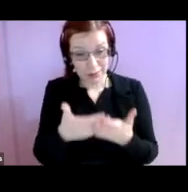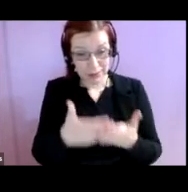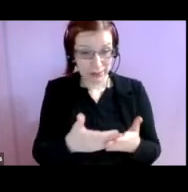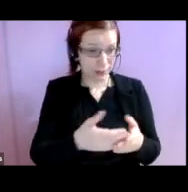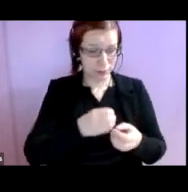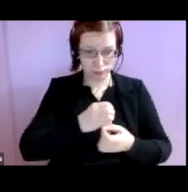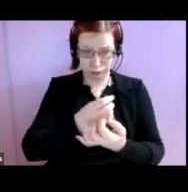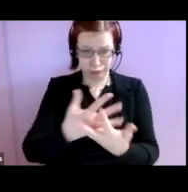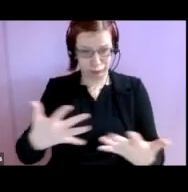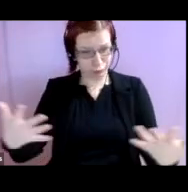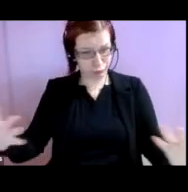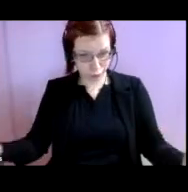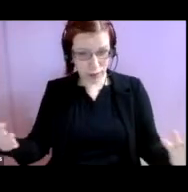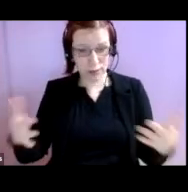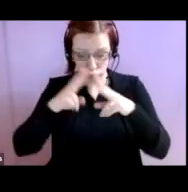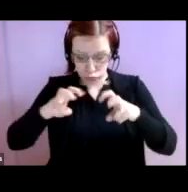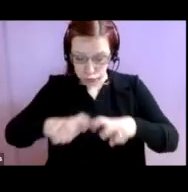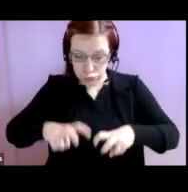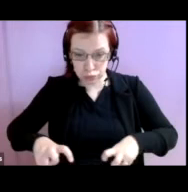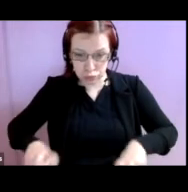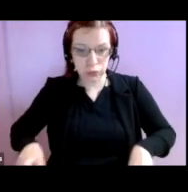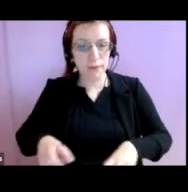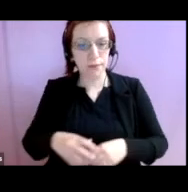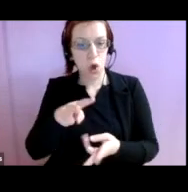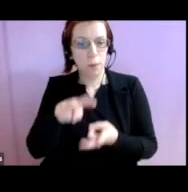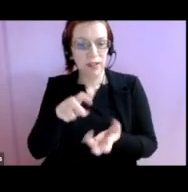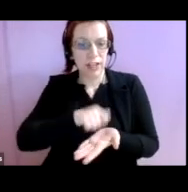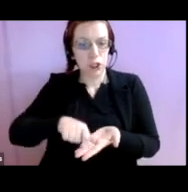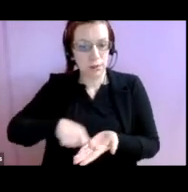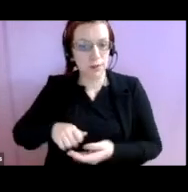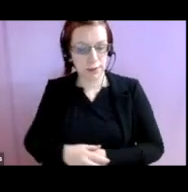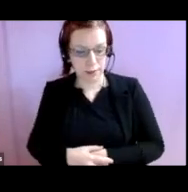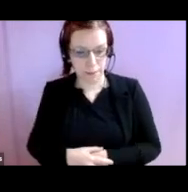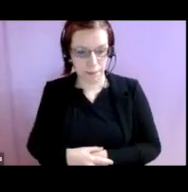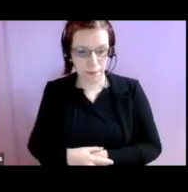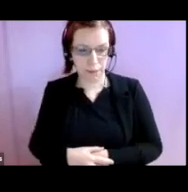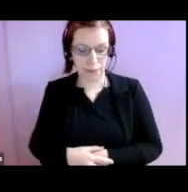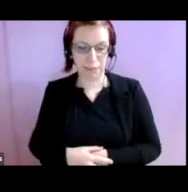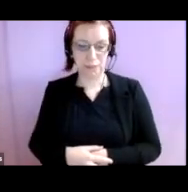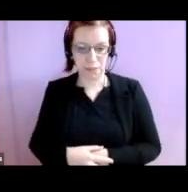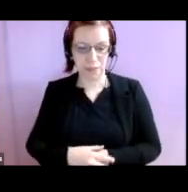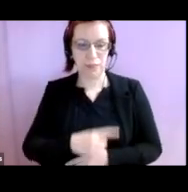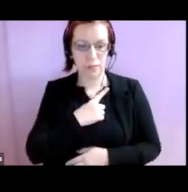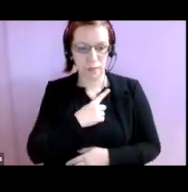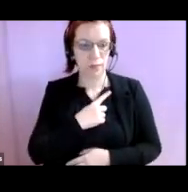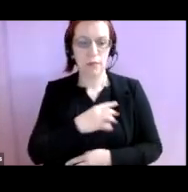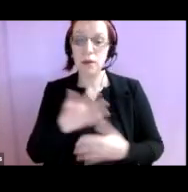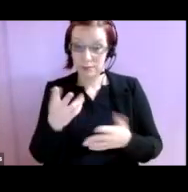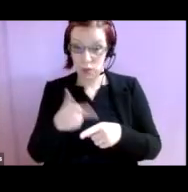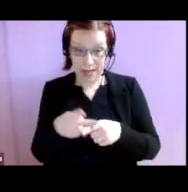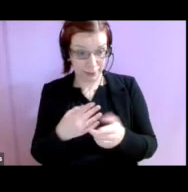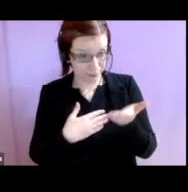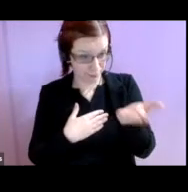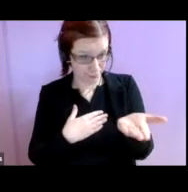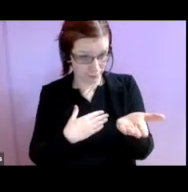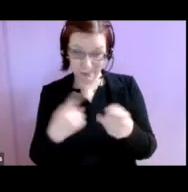people. So you can see, to give you again a bit more of a feel for what these sites look like, show you